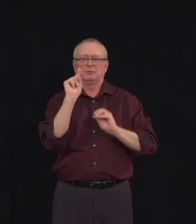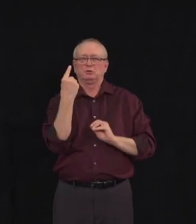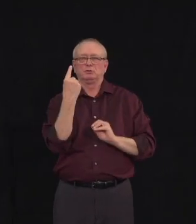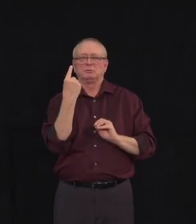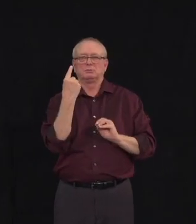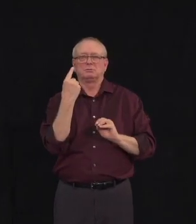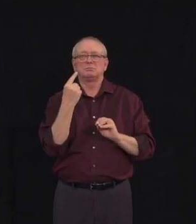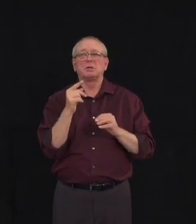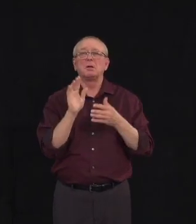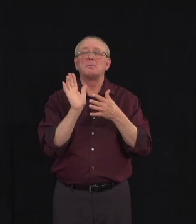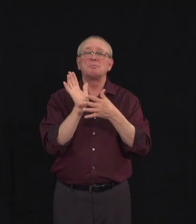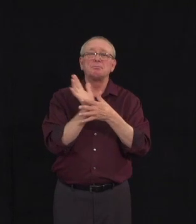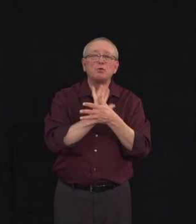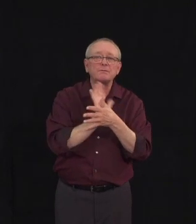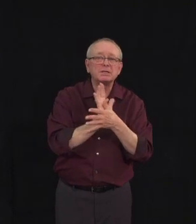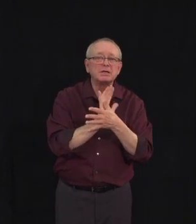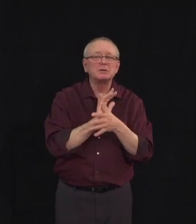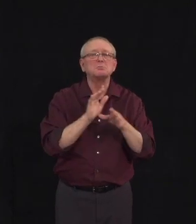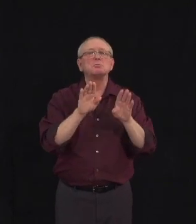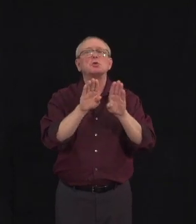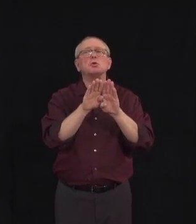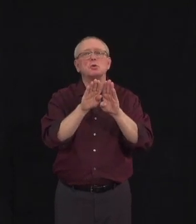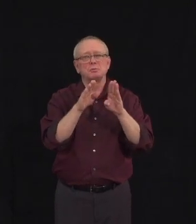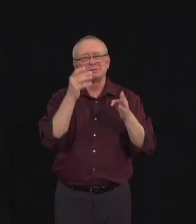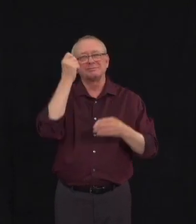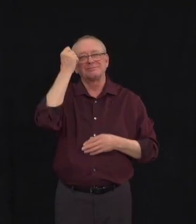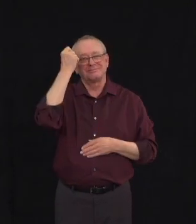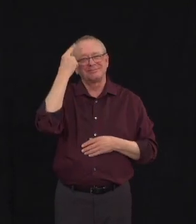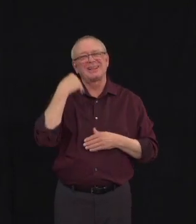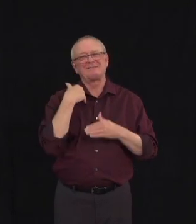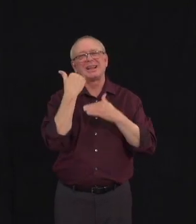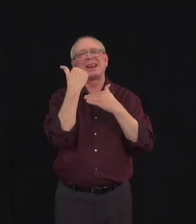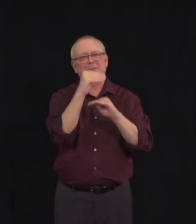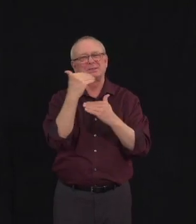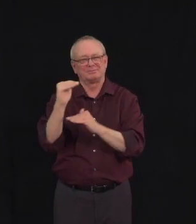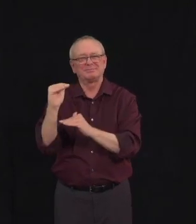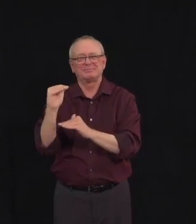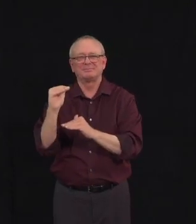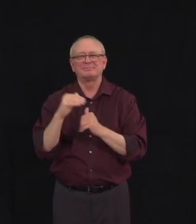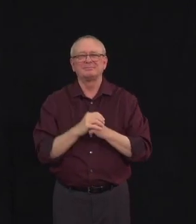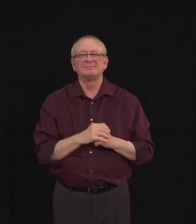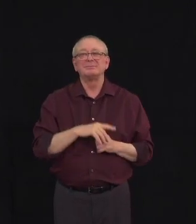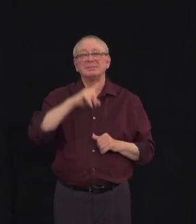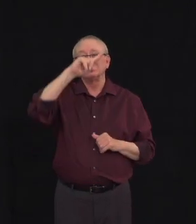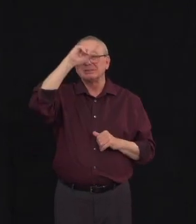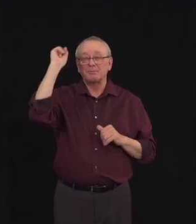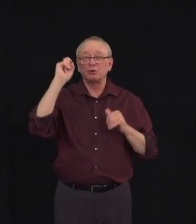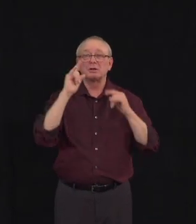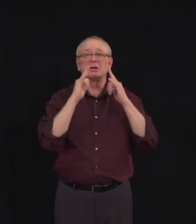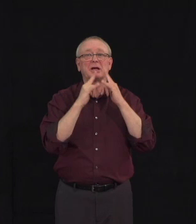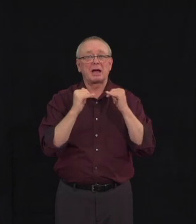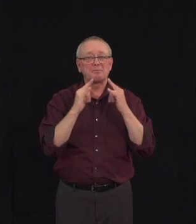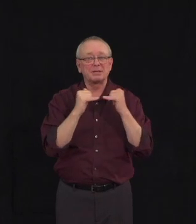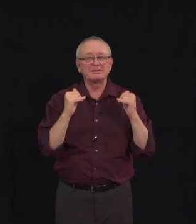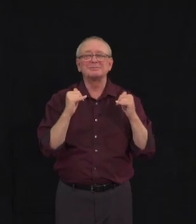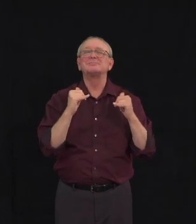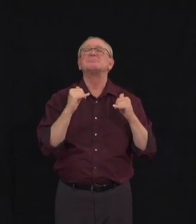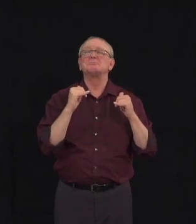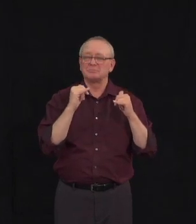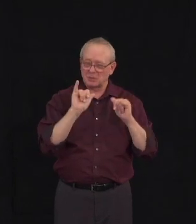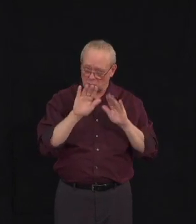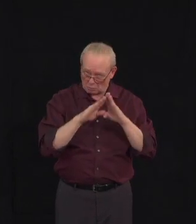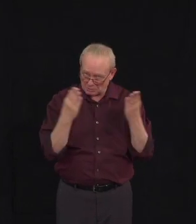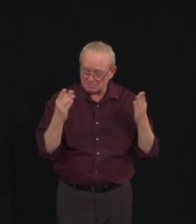camps will open again with restrictions. Visitors to patients at healthcare facilities will continue to be limited for